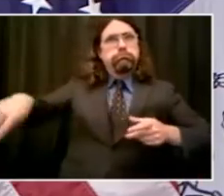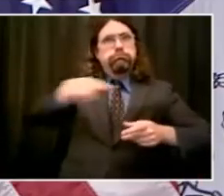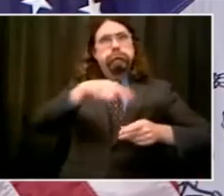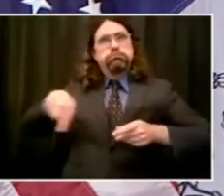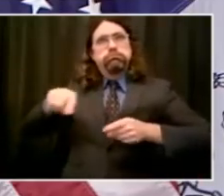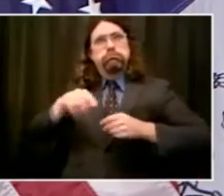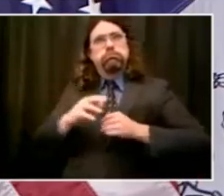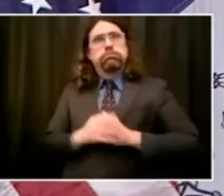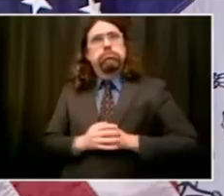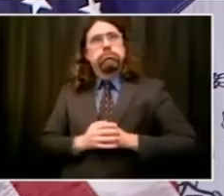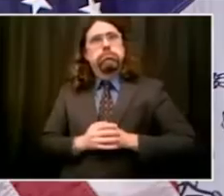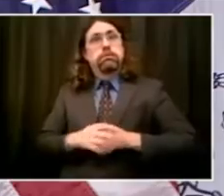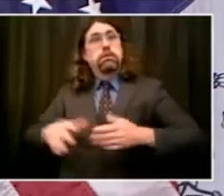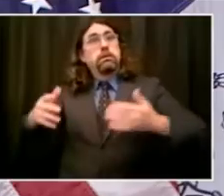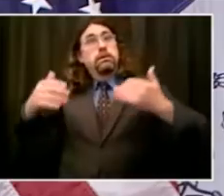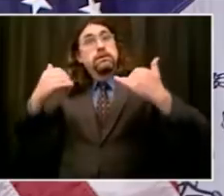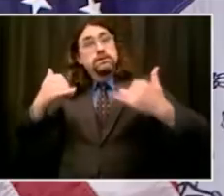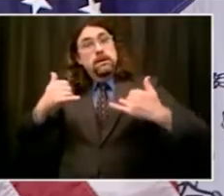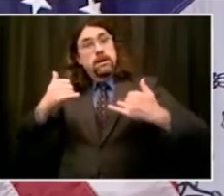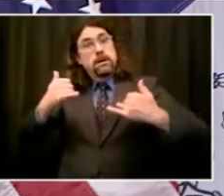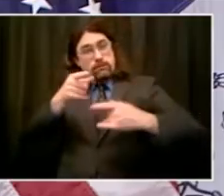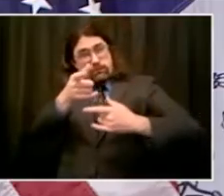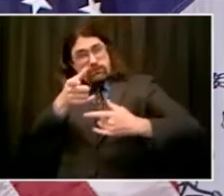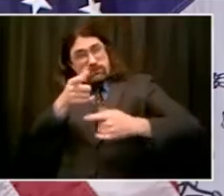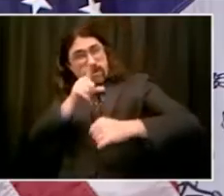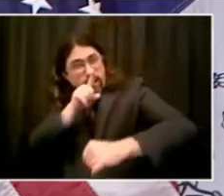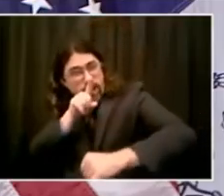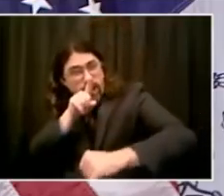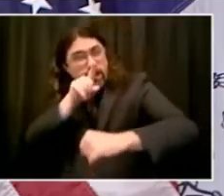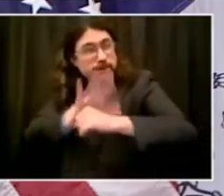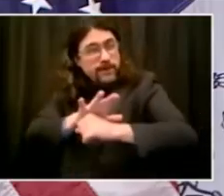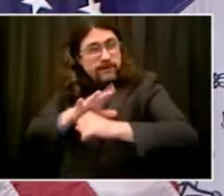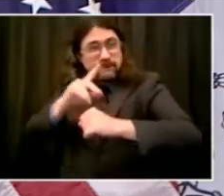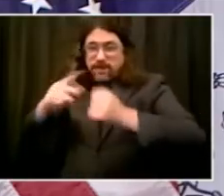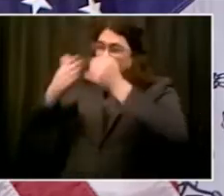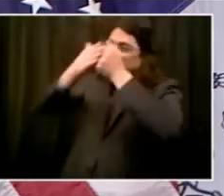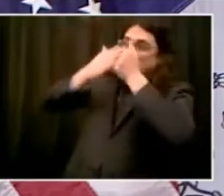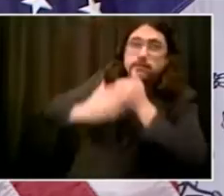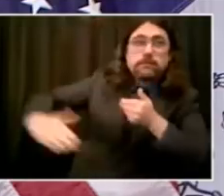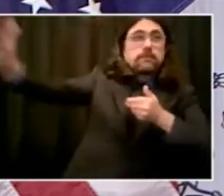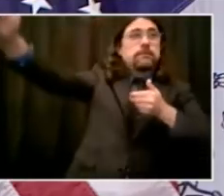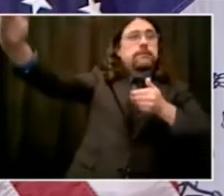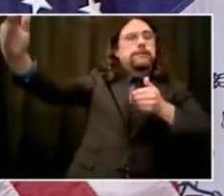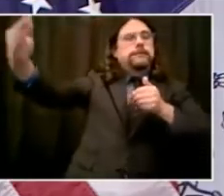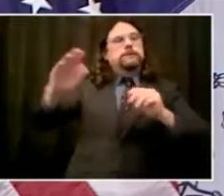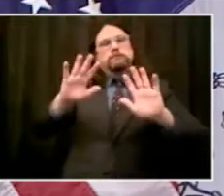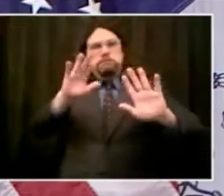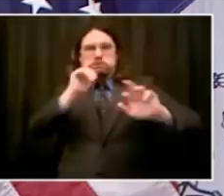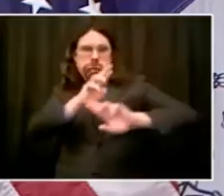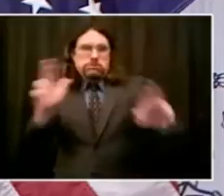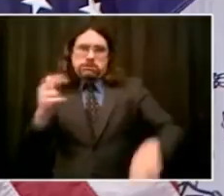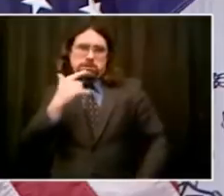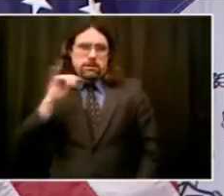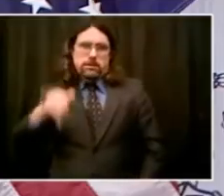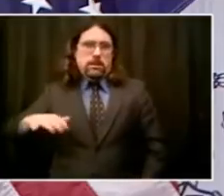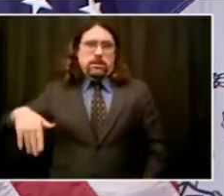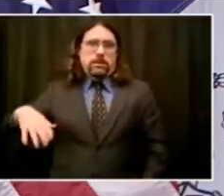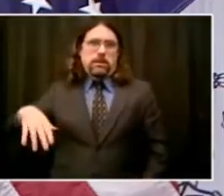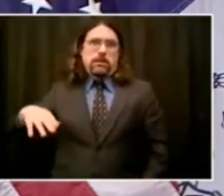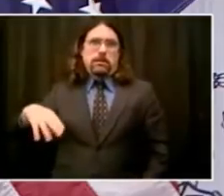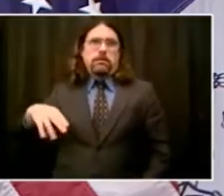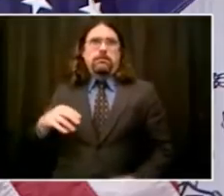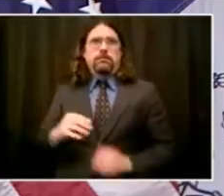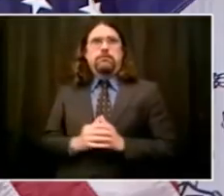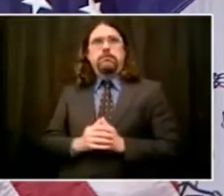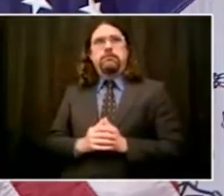ready to make a commitment about the future, but I want to see what we learn here for sure. I want to see what Paris is doing. You raised a